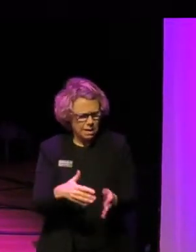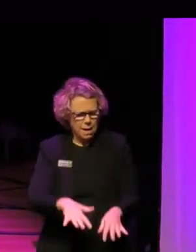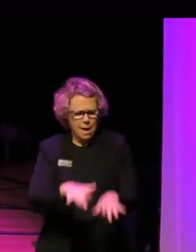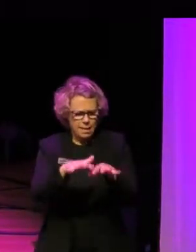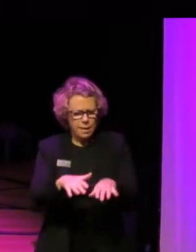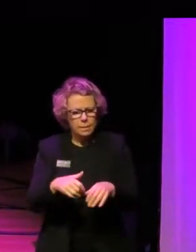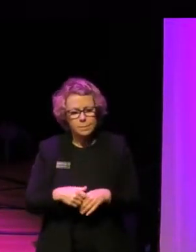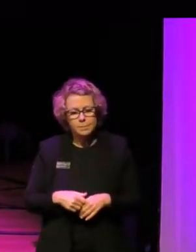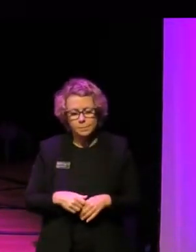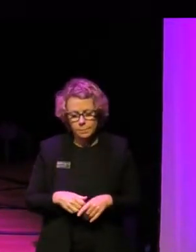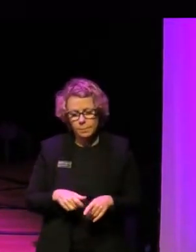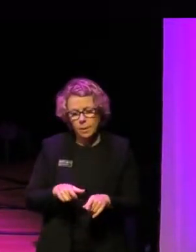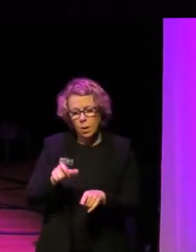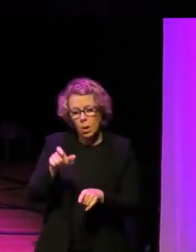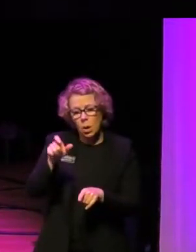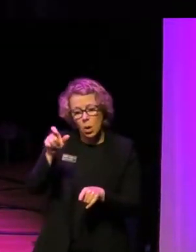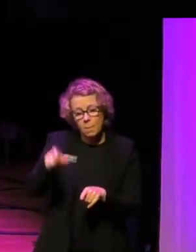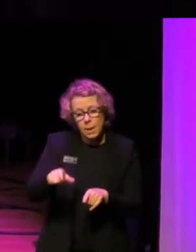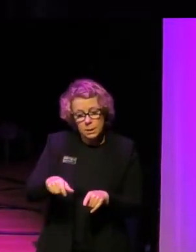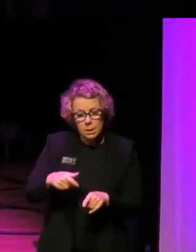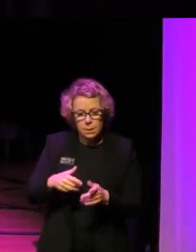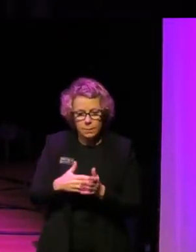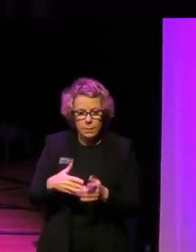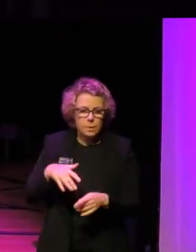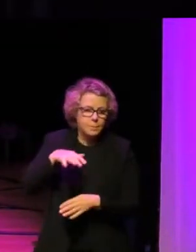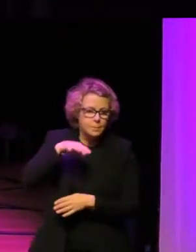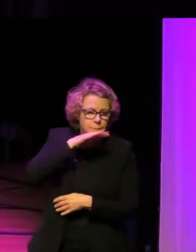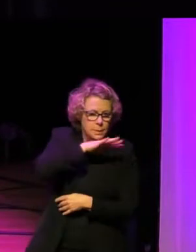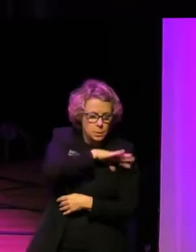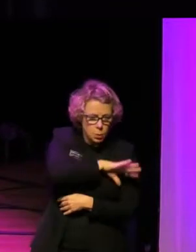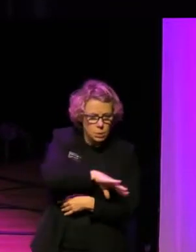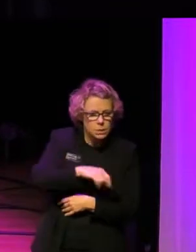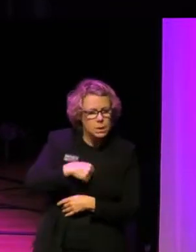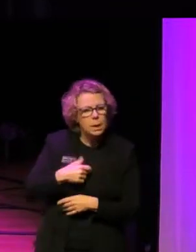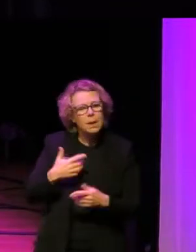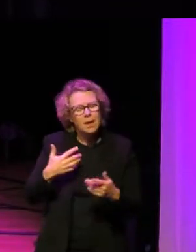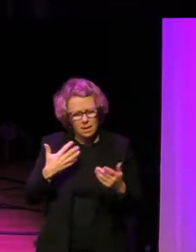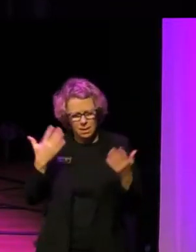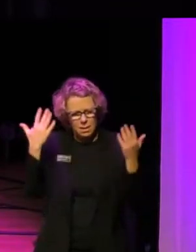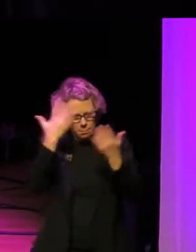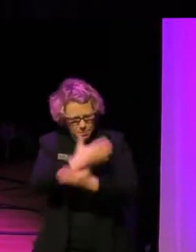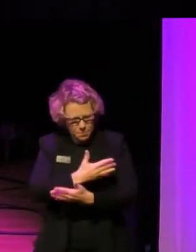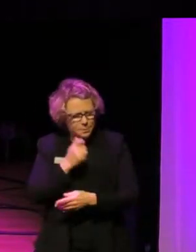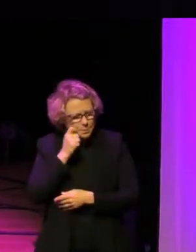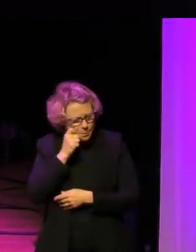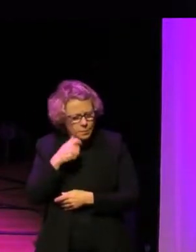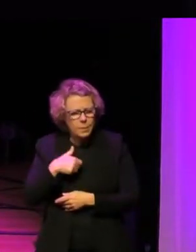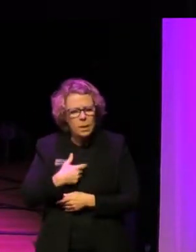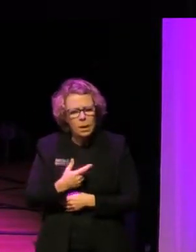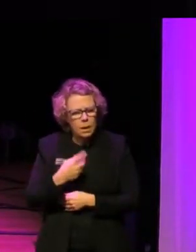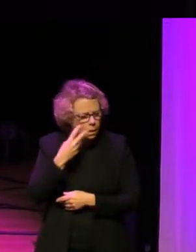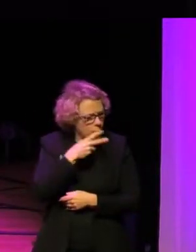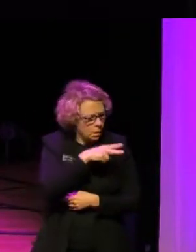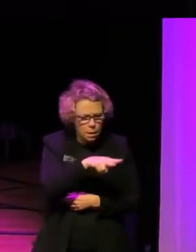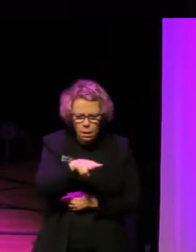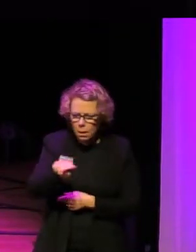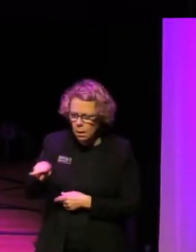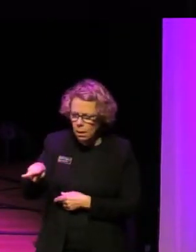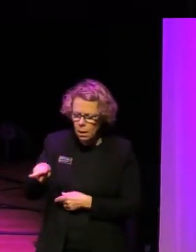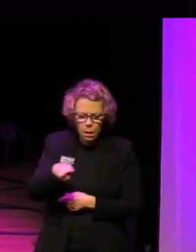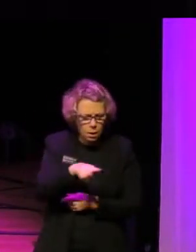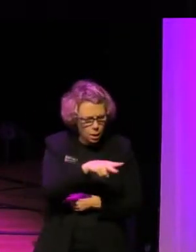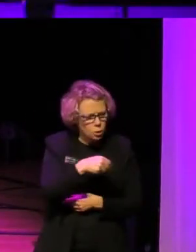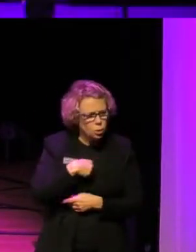A person coming from a historically disadvantaged group, I would believe possibly black, looked around and saw these people have been